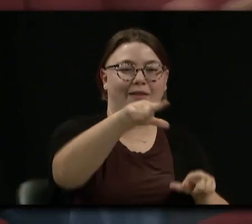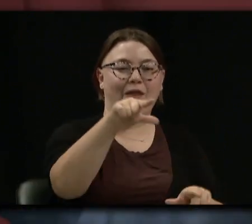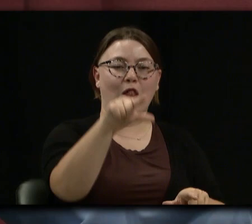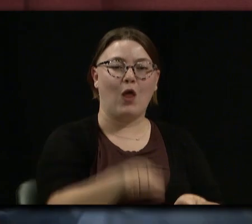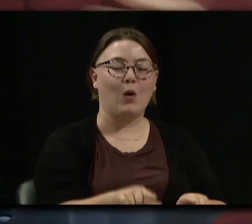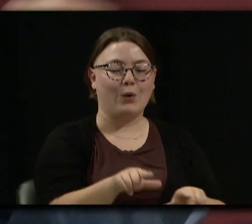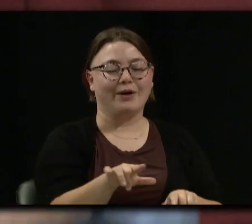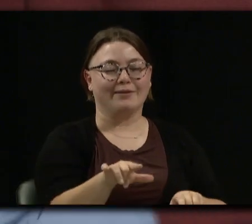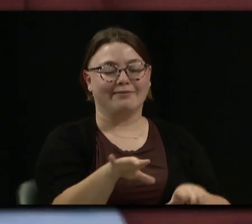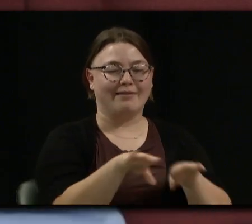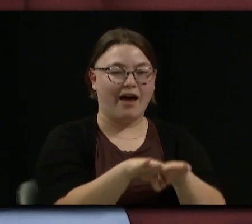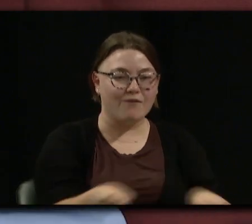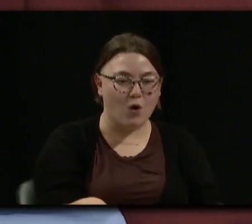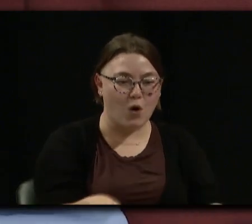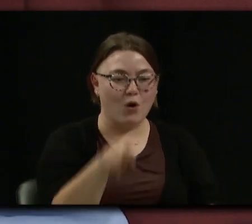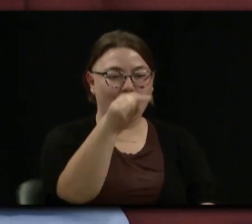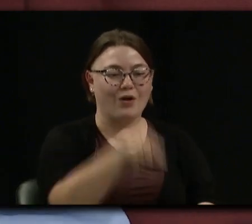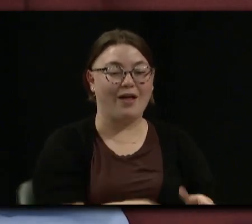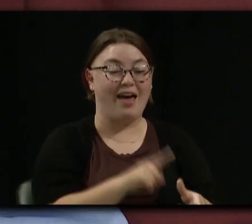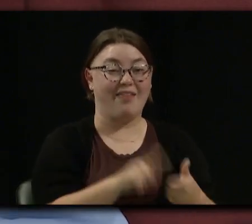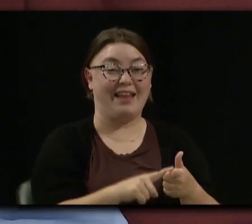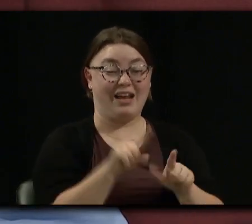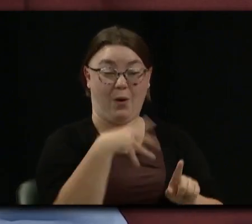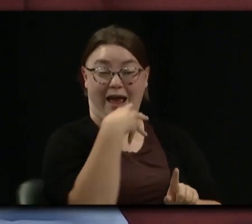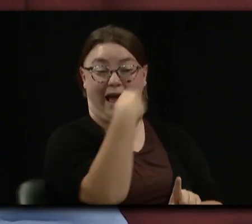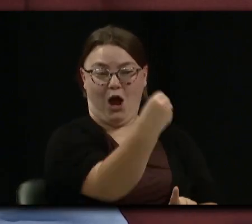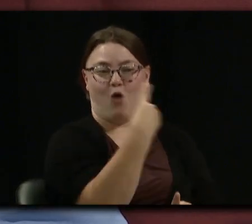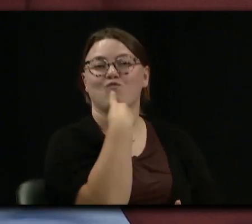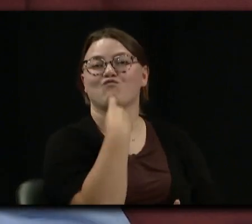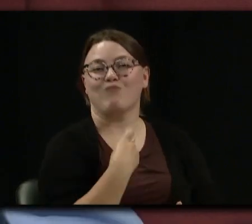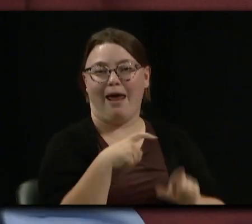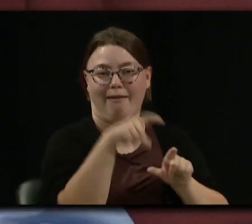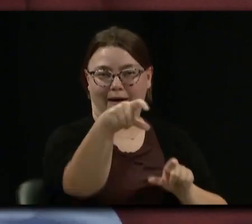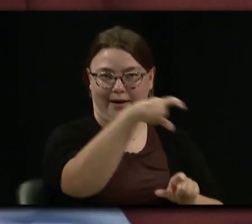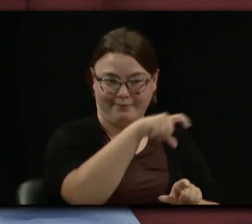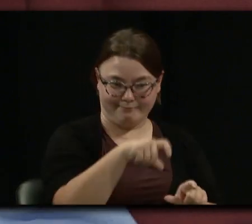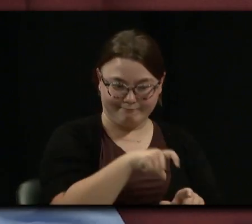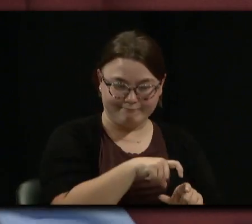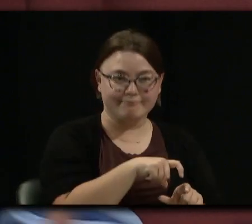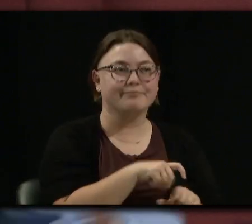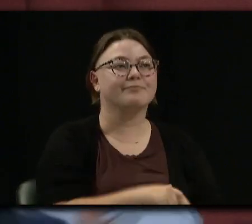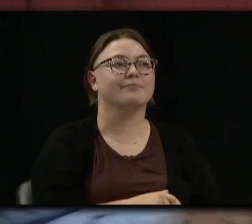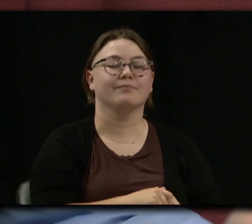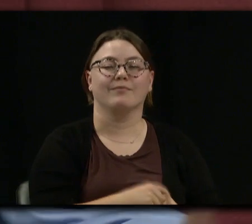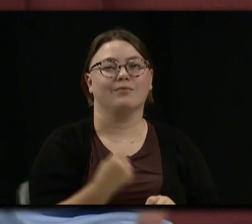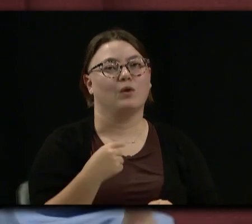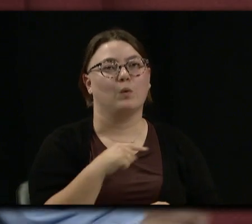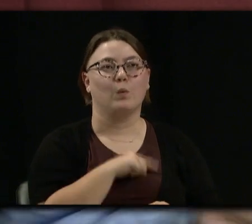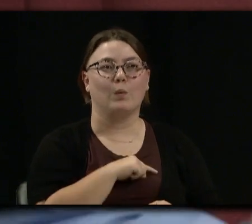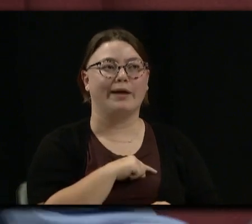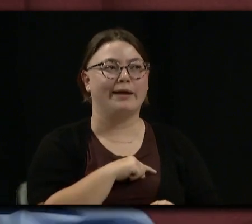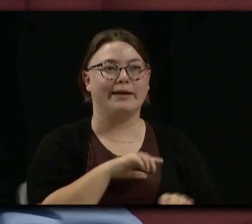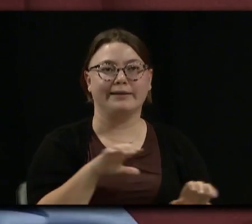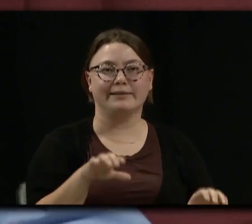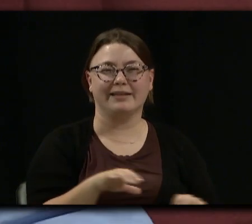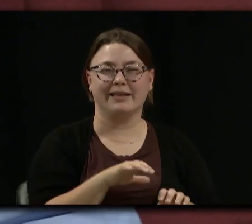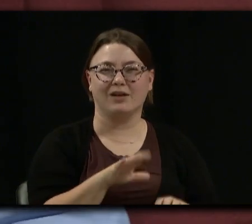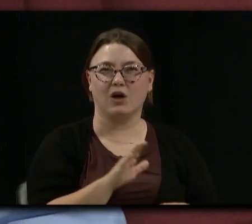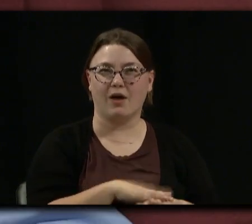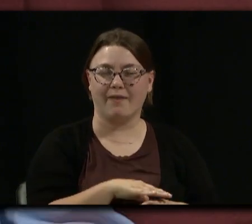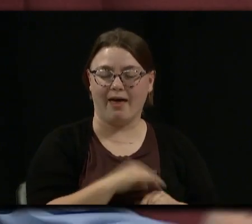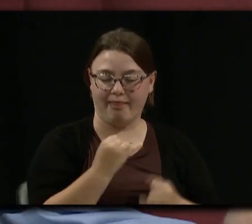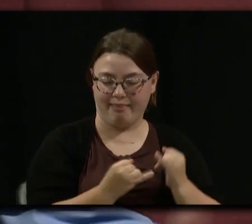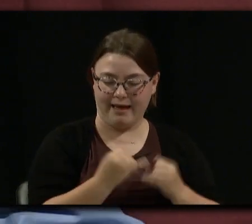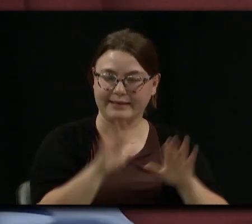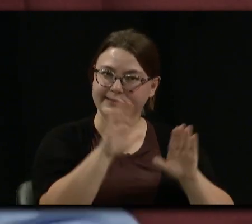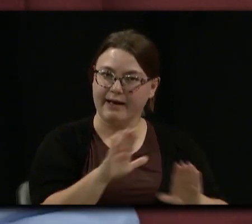to vote, follow the red line out to exit the building, and we do it. We were doing on that final